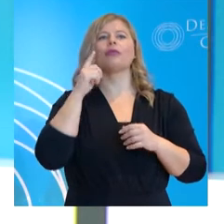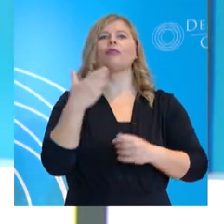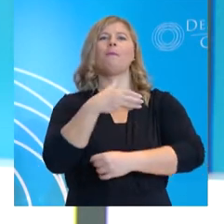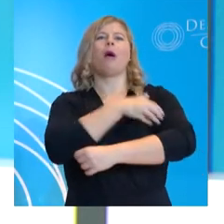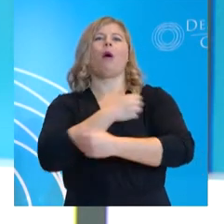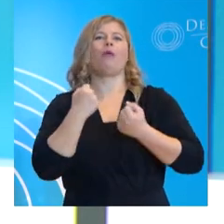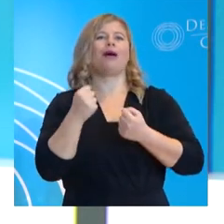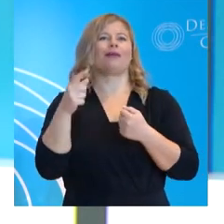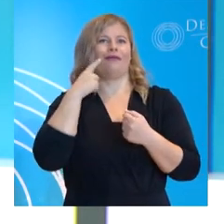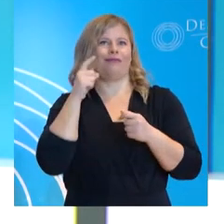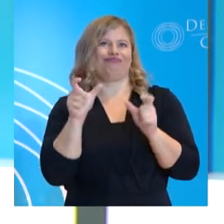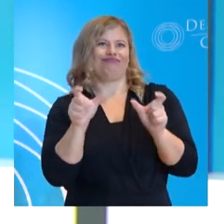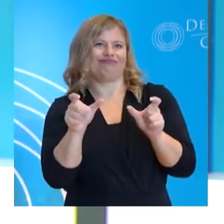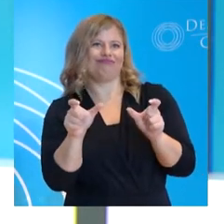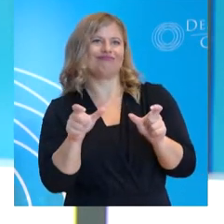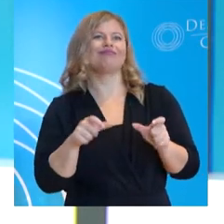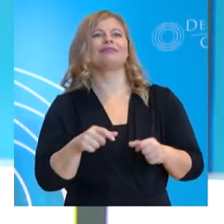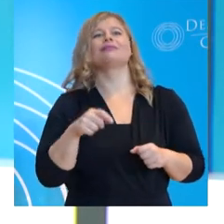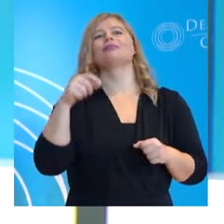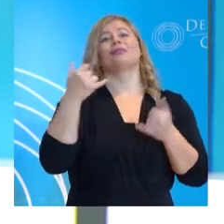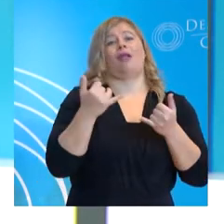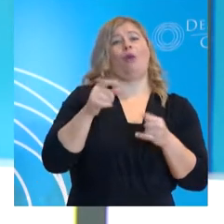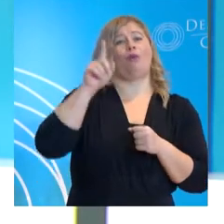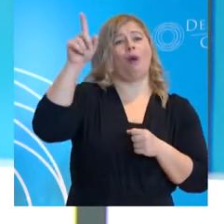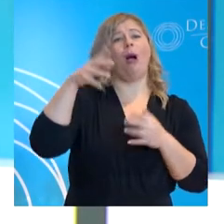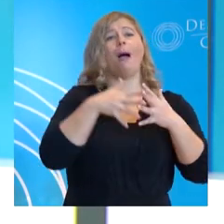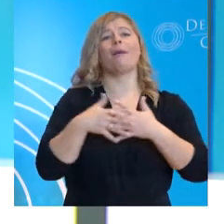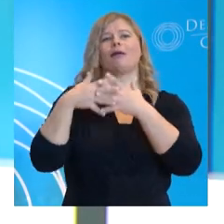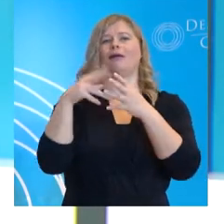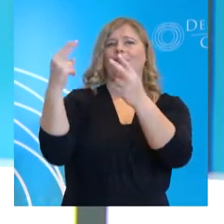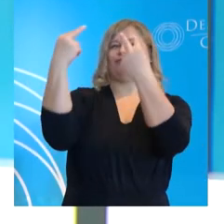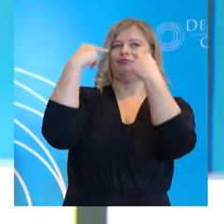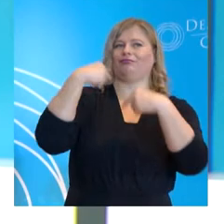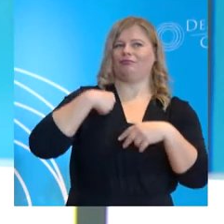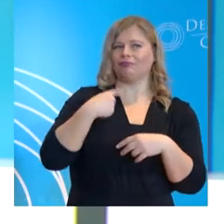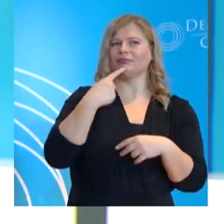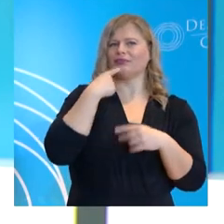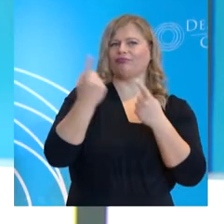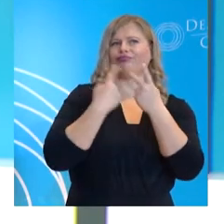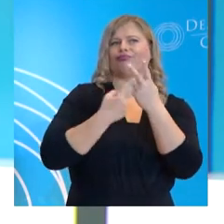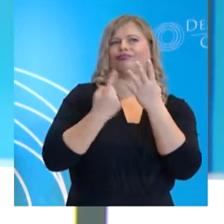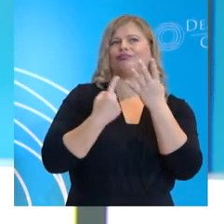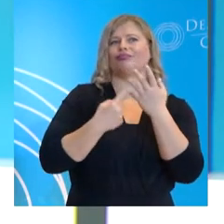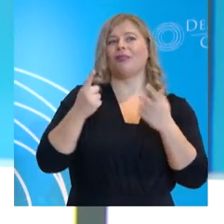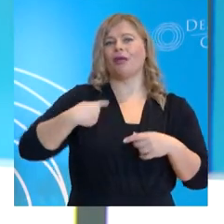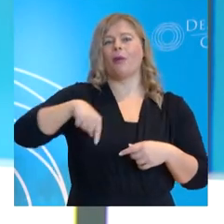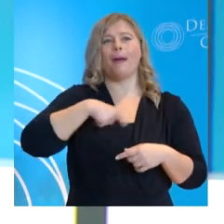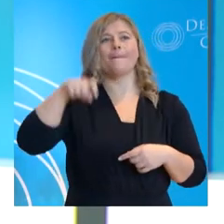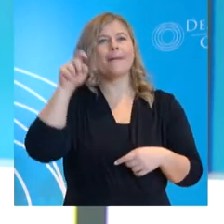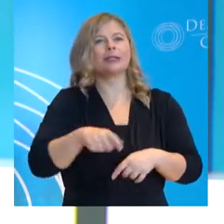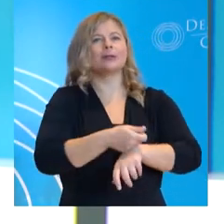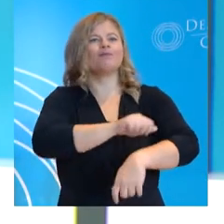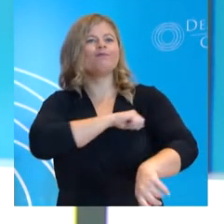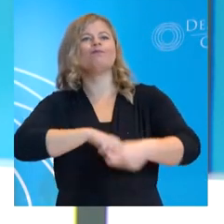with the United States that is going from strength to strength. We're about to sign, if everything goes according to plan, a new